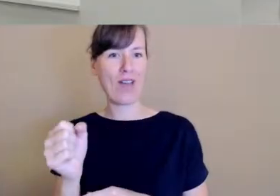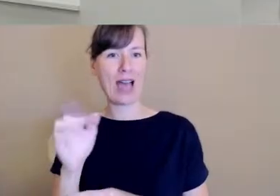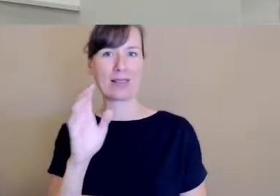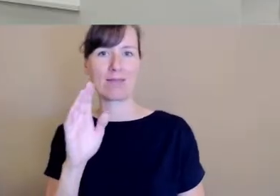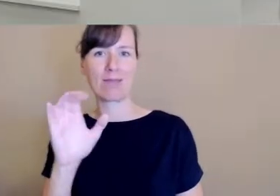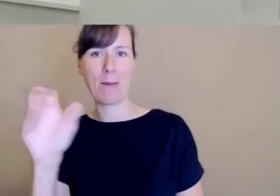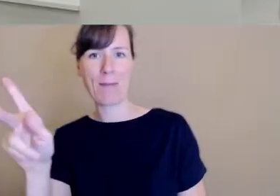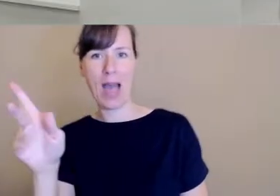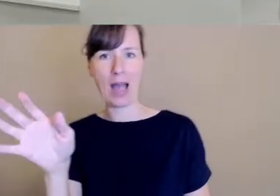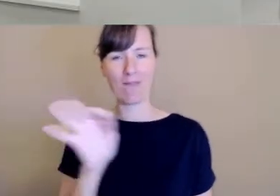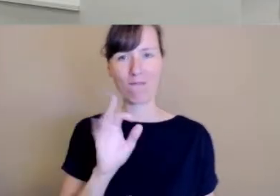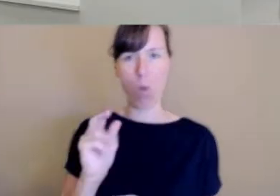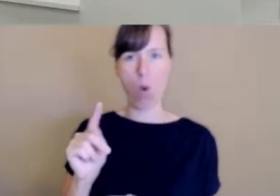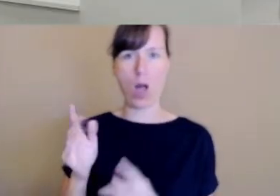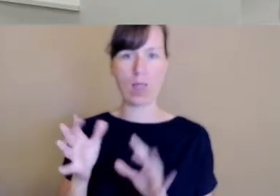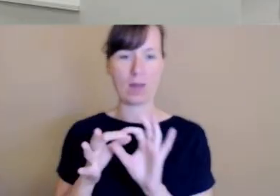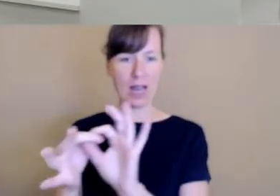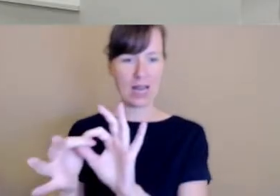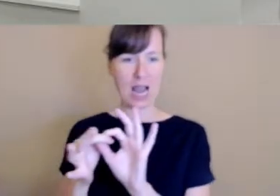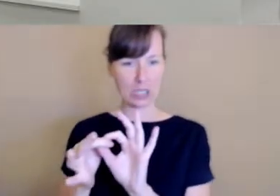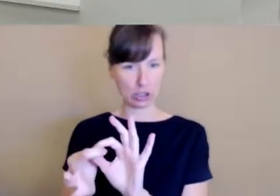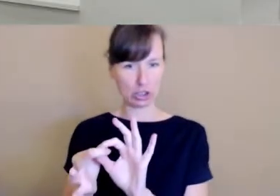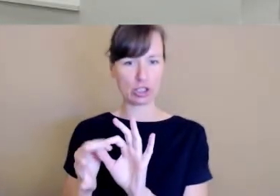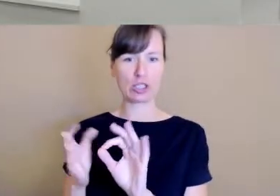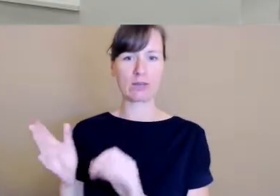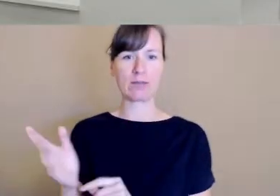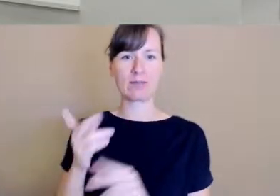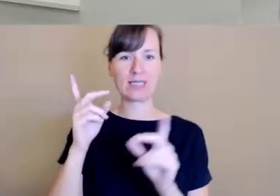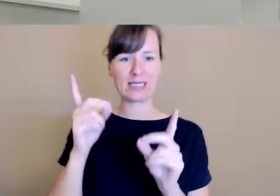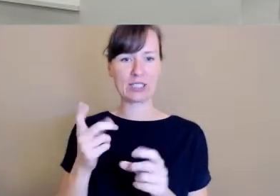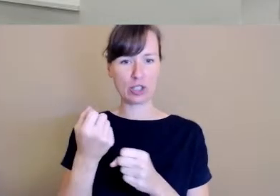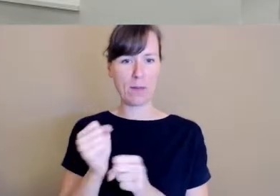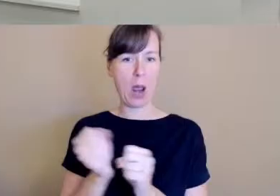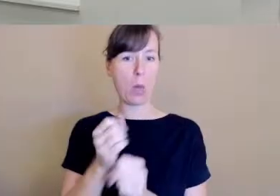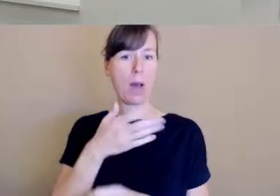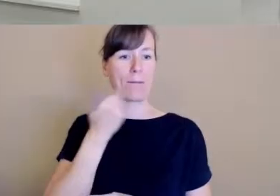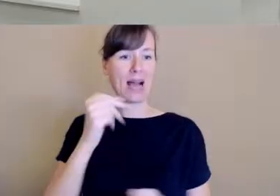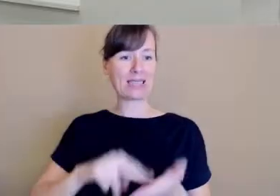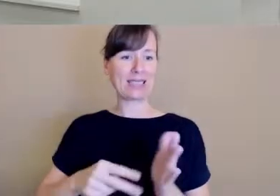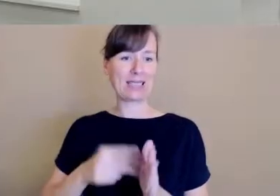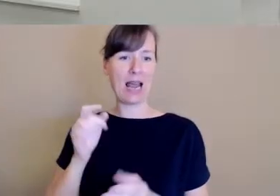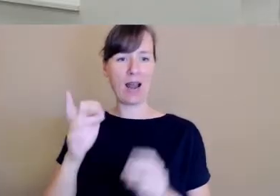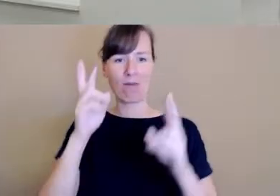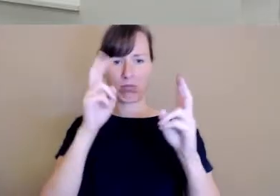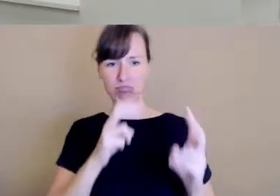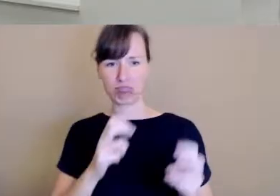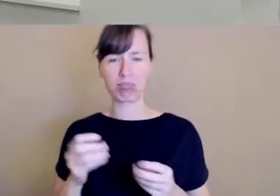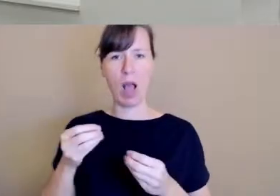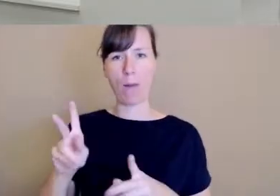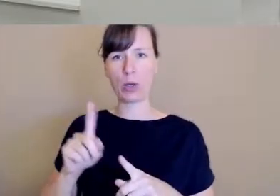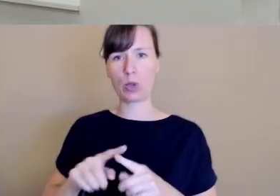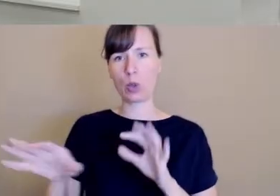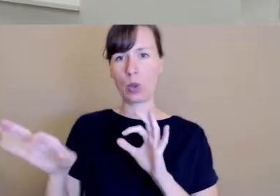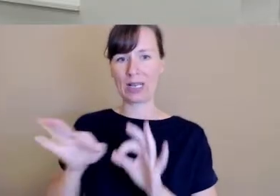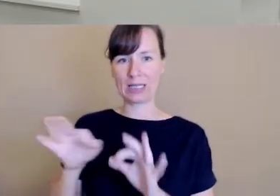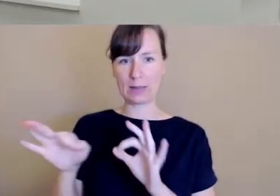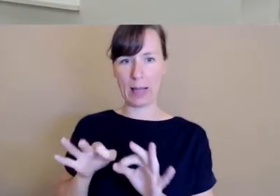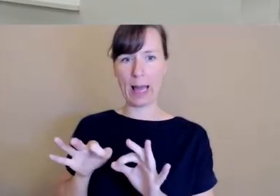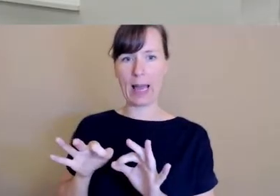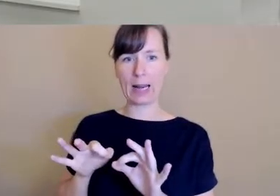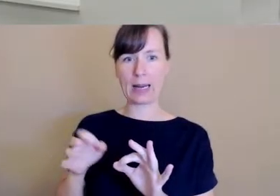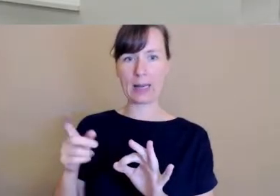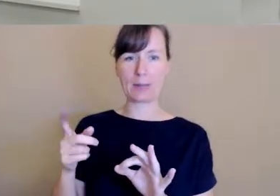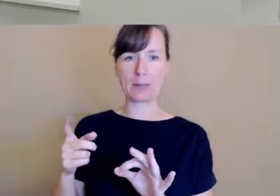with the best of intent of sorting through and having the opportunity to explain. I'll close because I don't want to go over